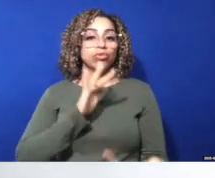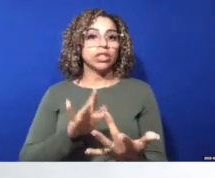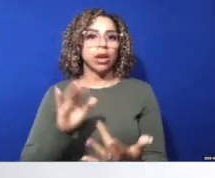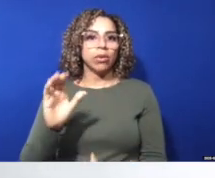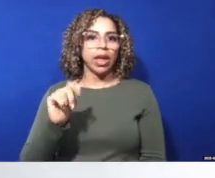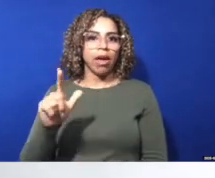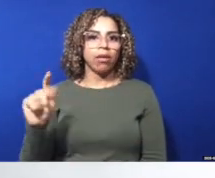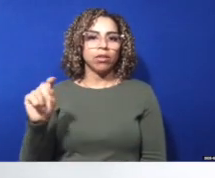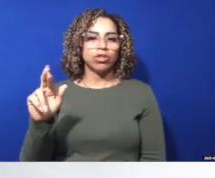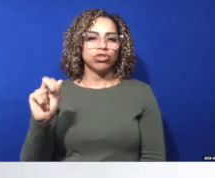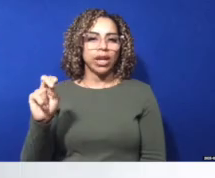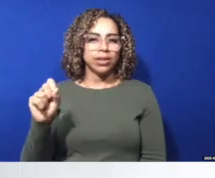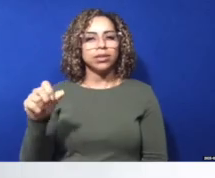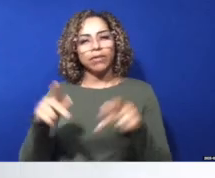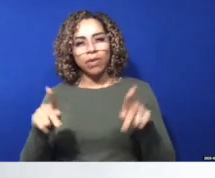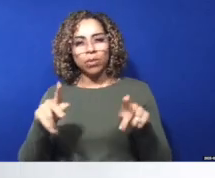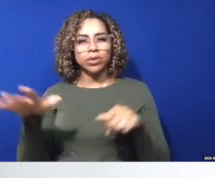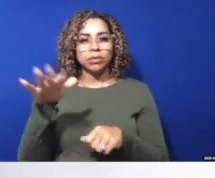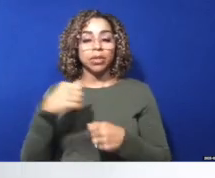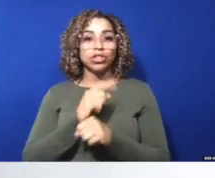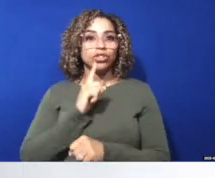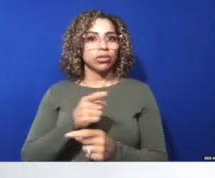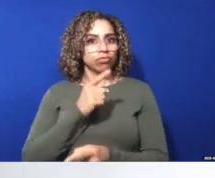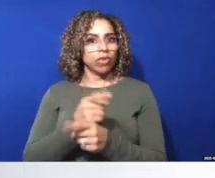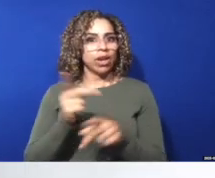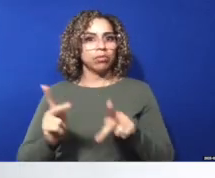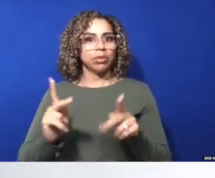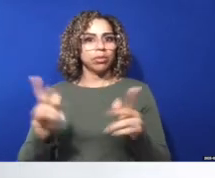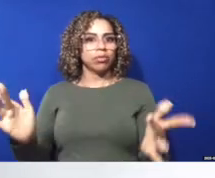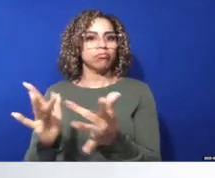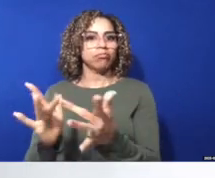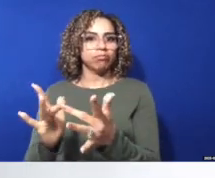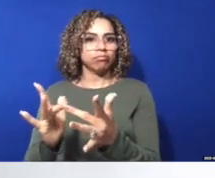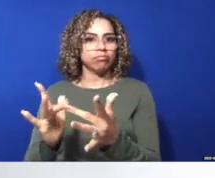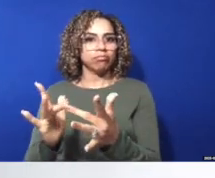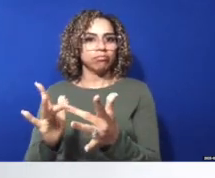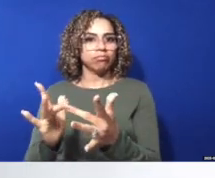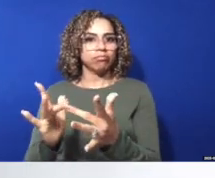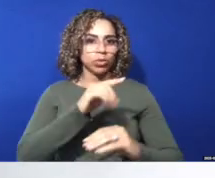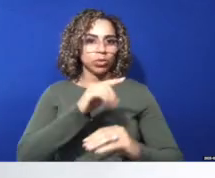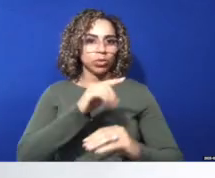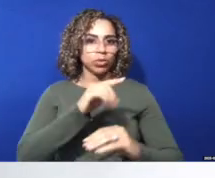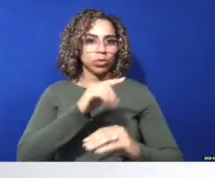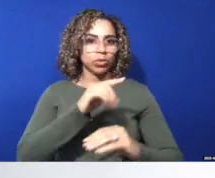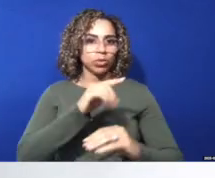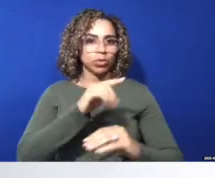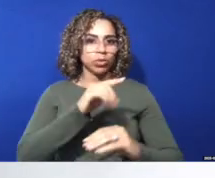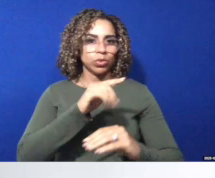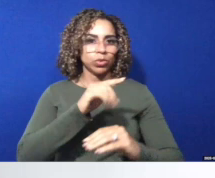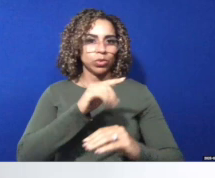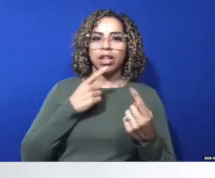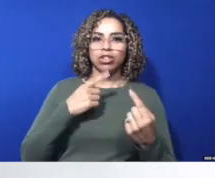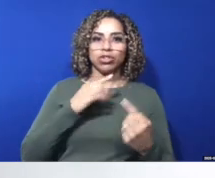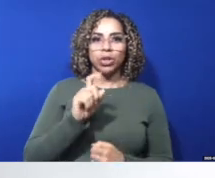that you're connected with the right people there so that we can get your question answered. Great. Thank you, Lisa. Yeah, of course.